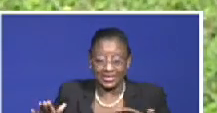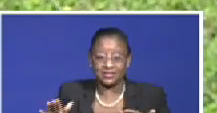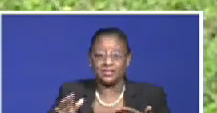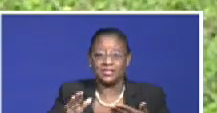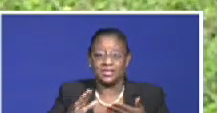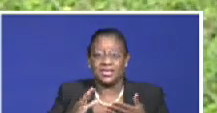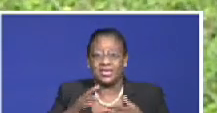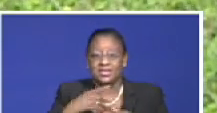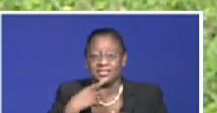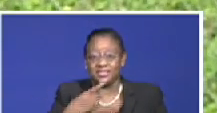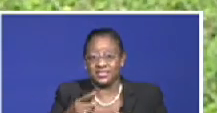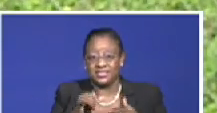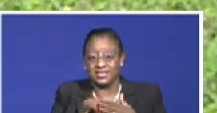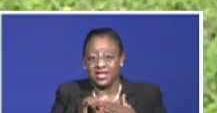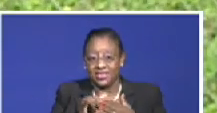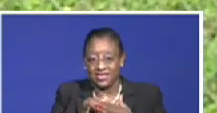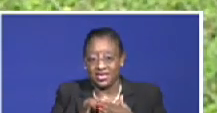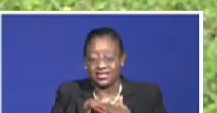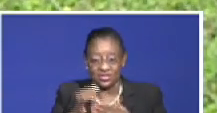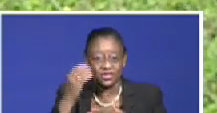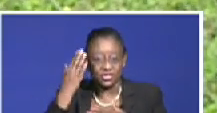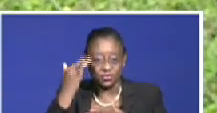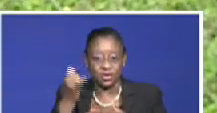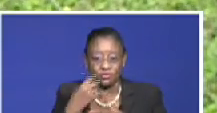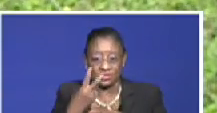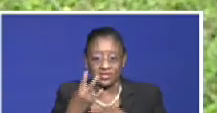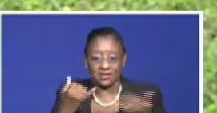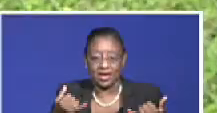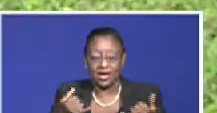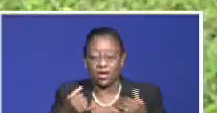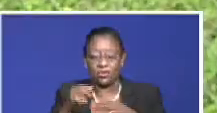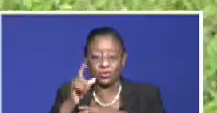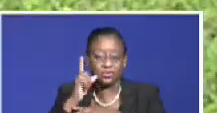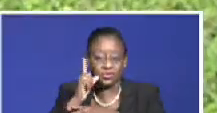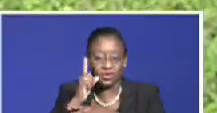here locally is the base for the sponge that you see in the supermarket. LaDawn Davis, ZNS Network News.